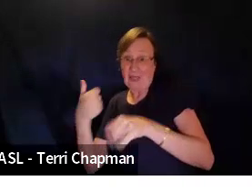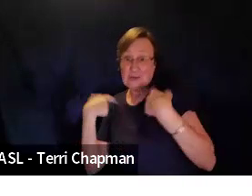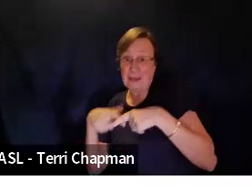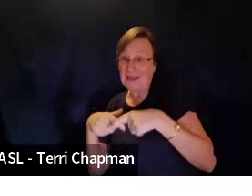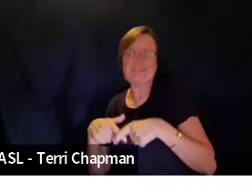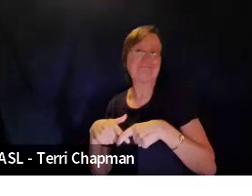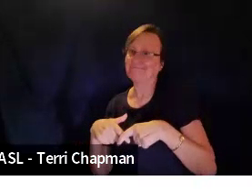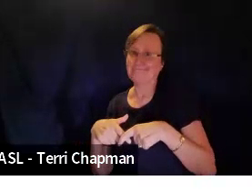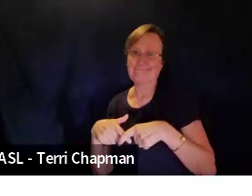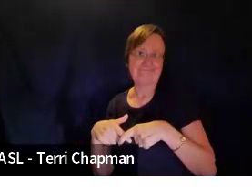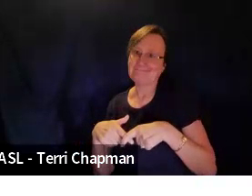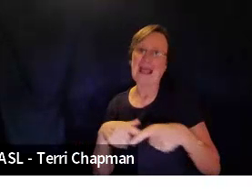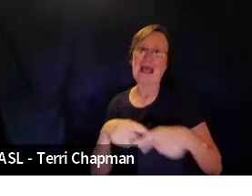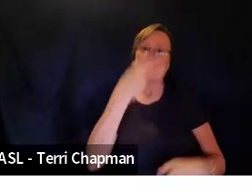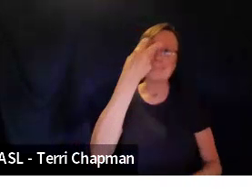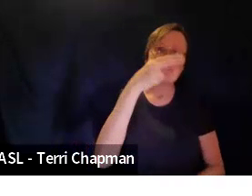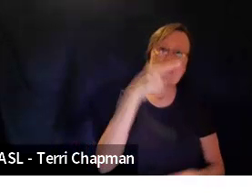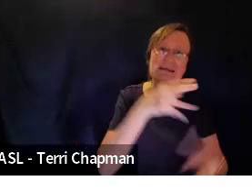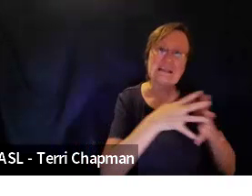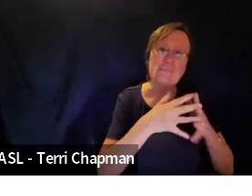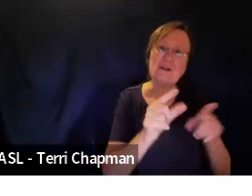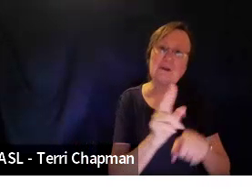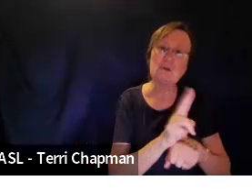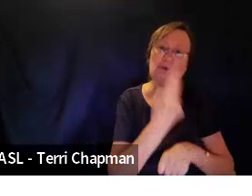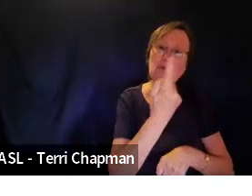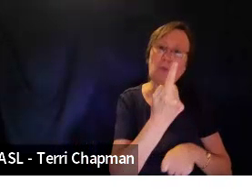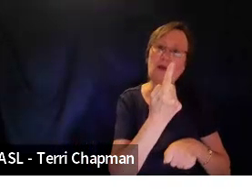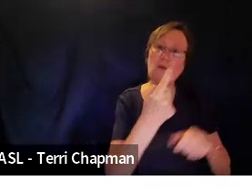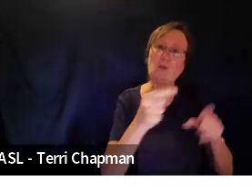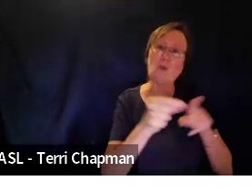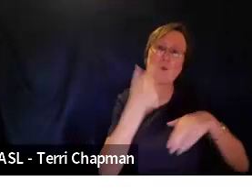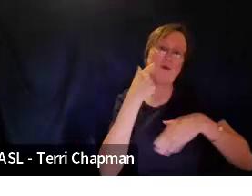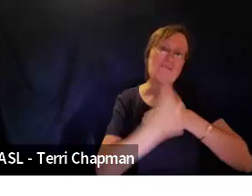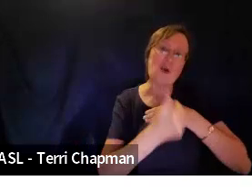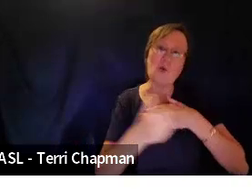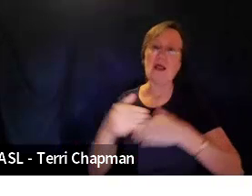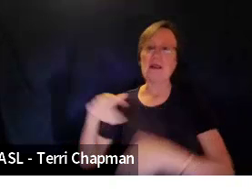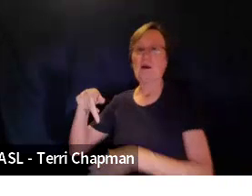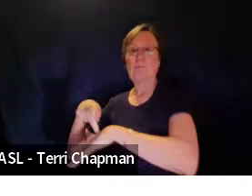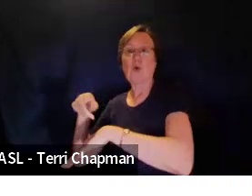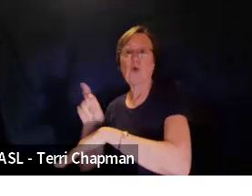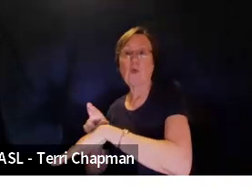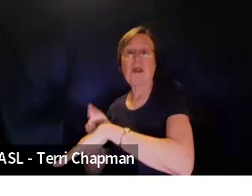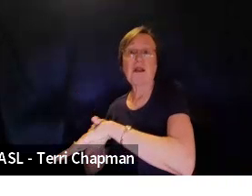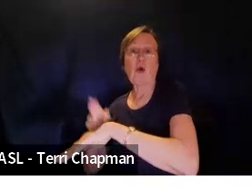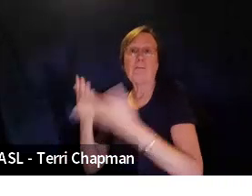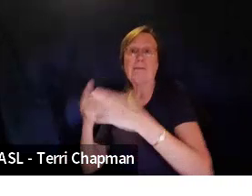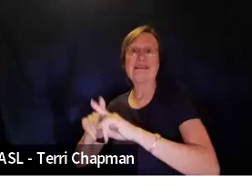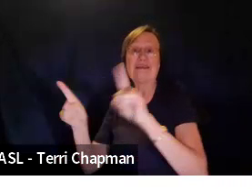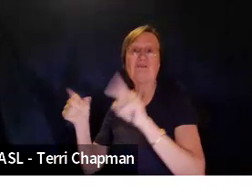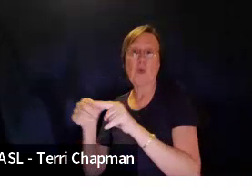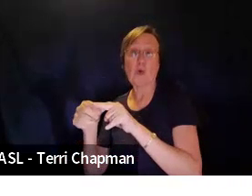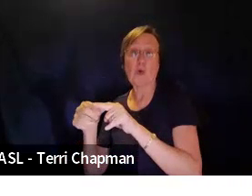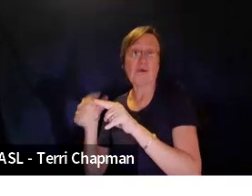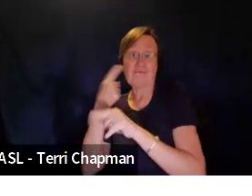Mexican American might use one word for bread. A Puerto Rican might use a different word. And so it's